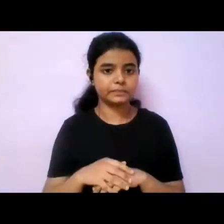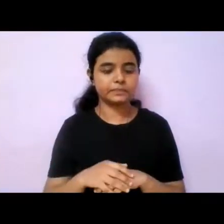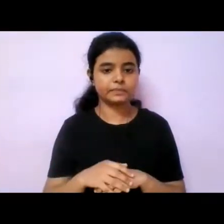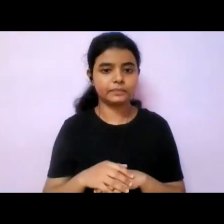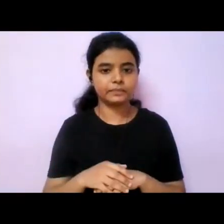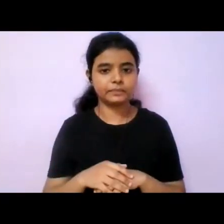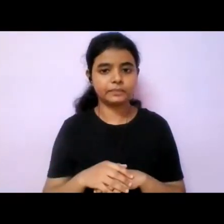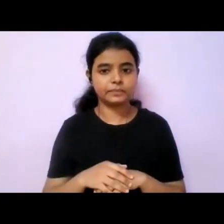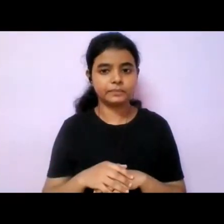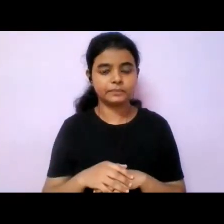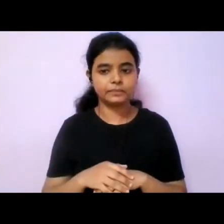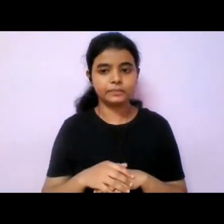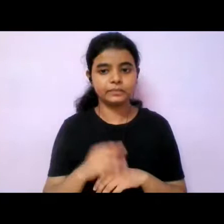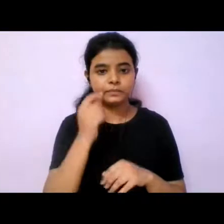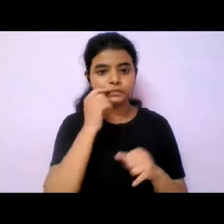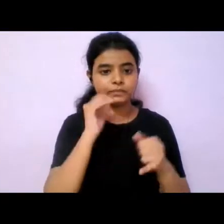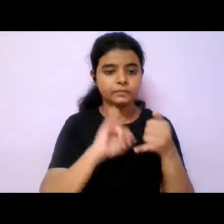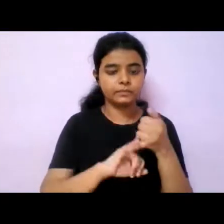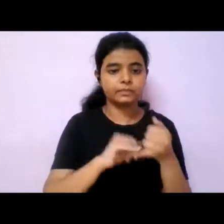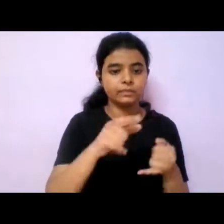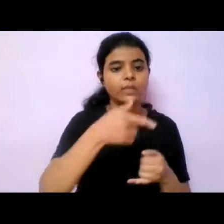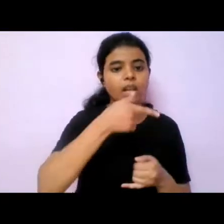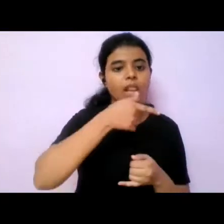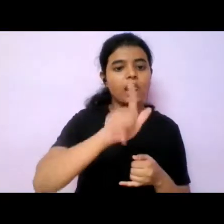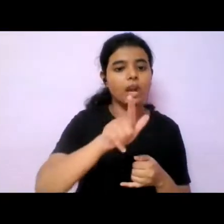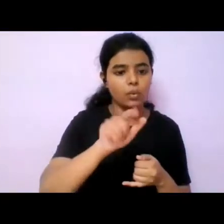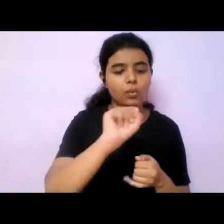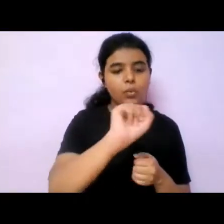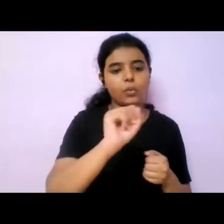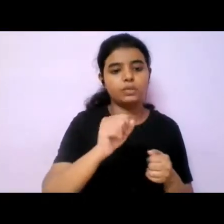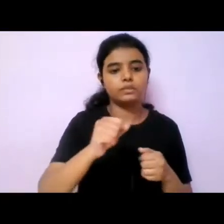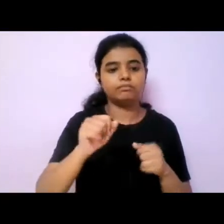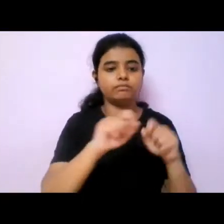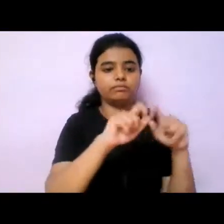Could you please allow her to share her screen?